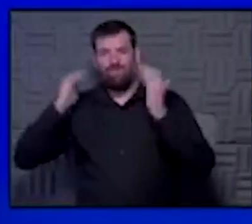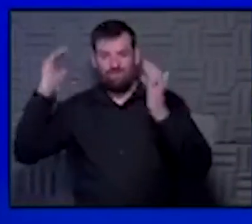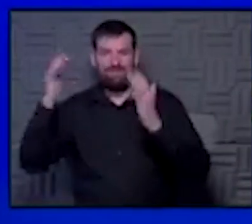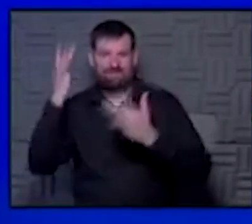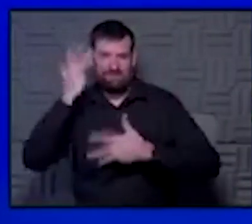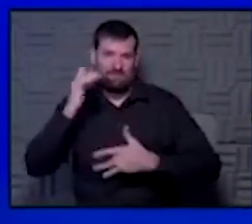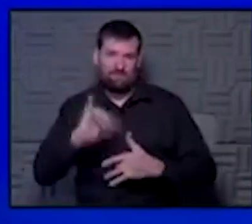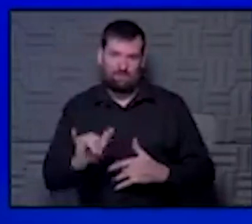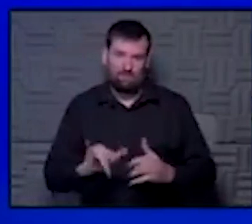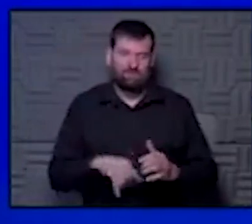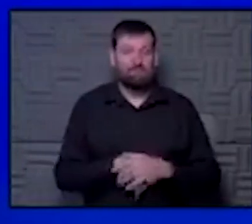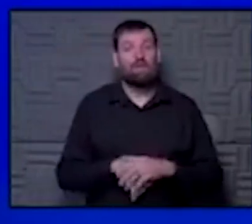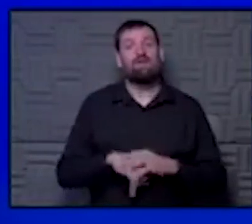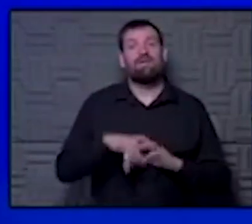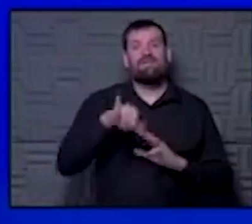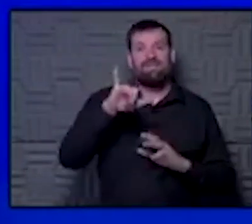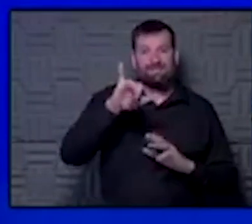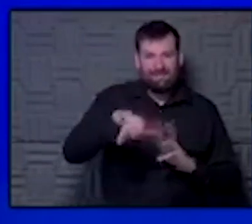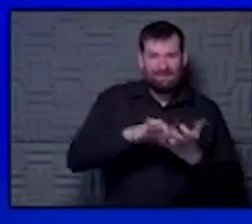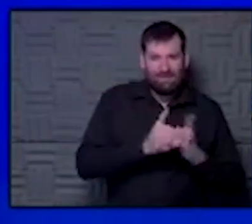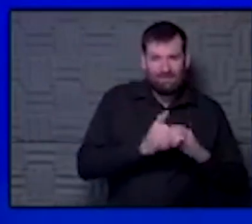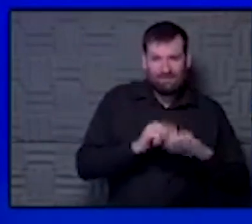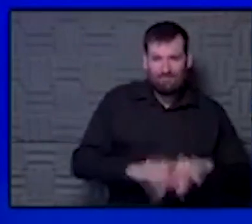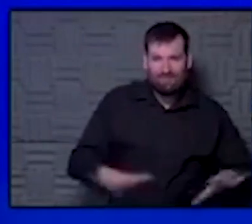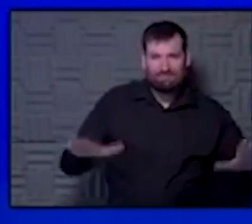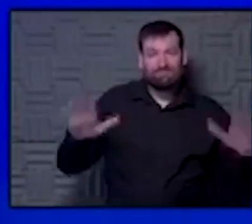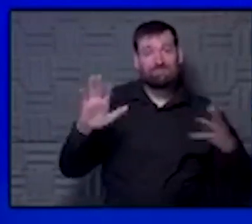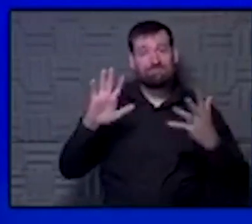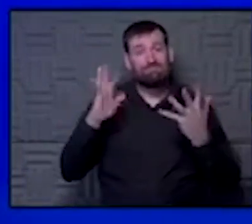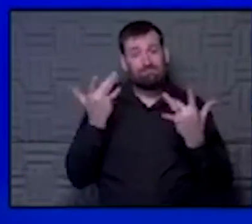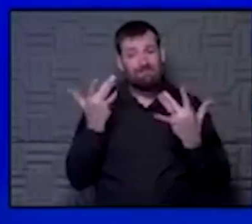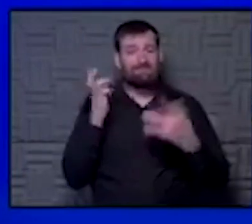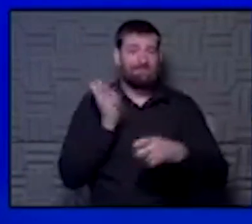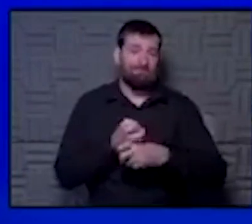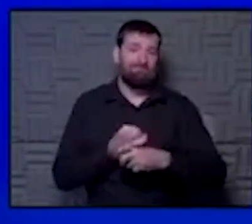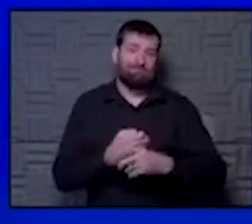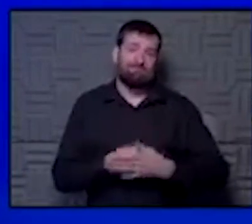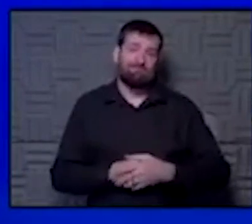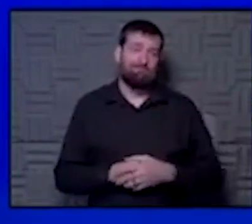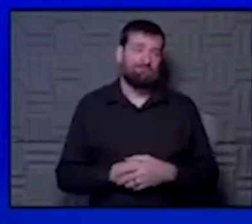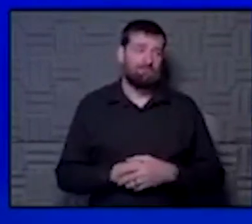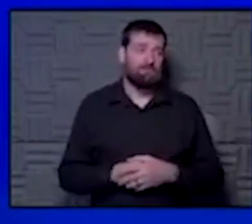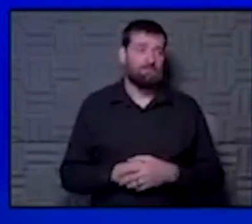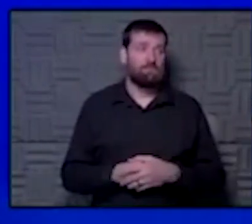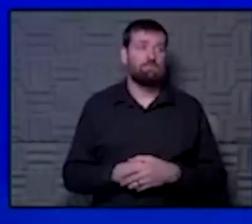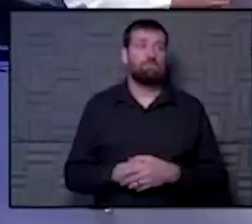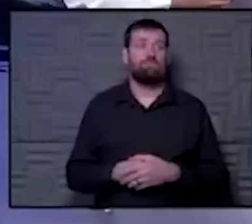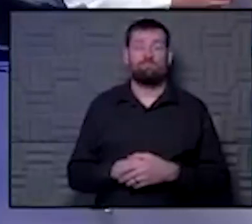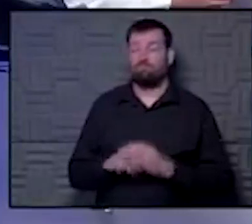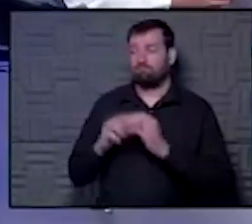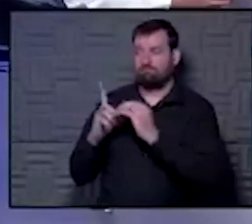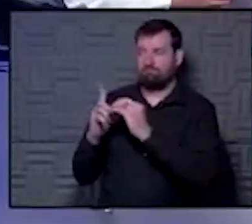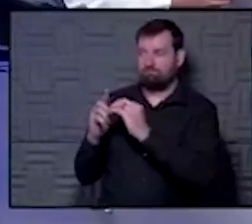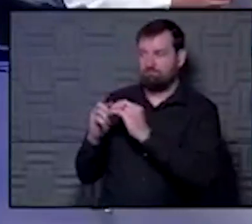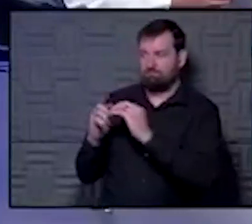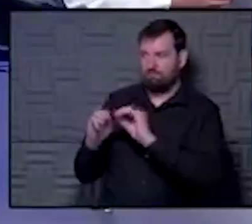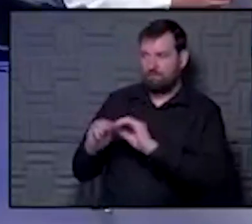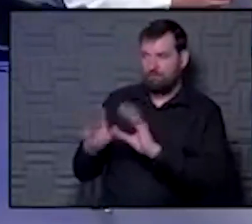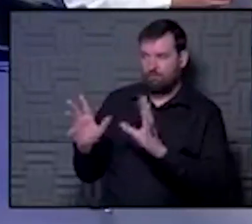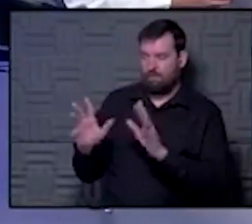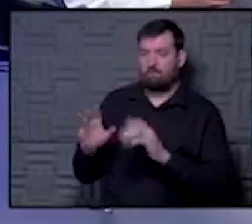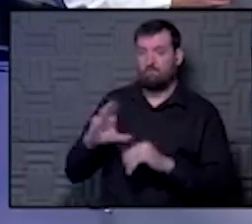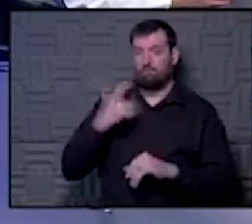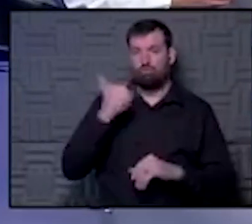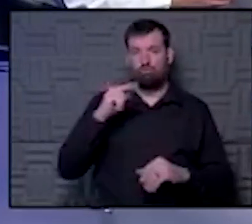So that's how COVID works, and that's what makes it so difficult to control. Okay, so we have one more clarifying question, and now